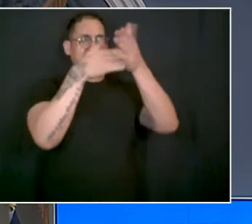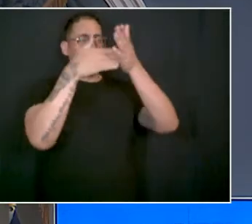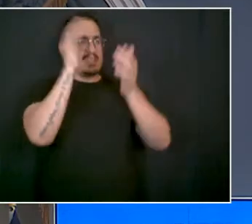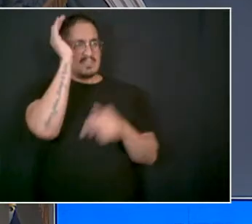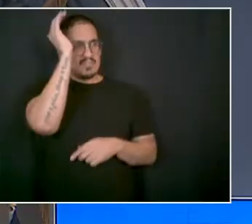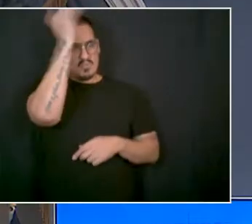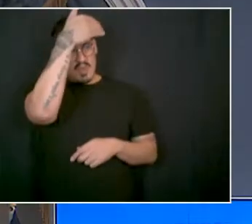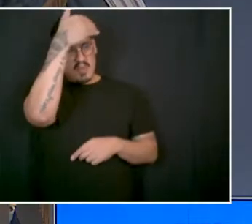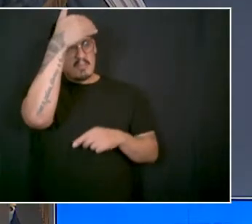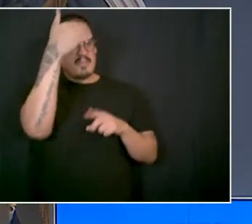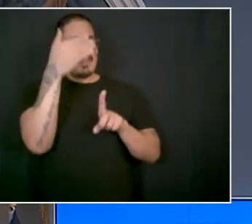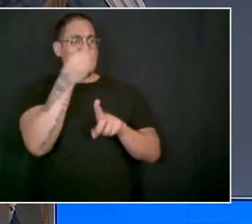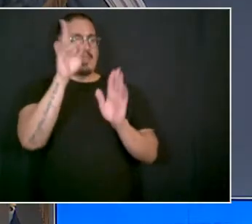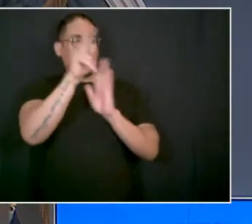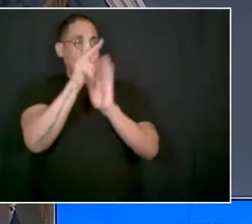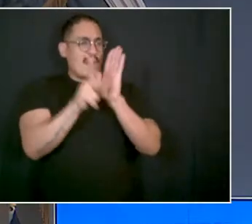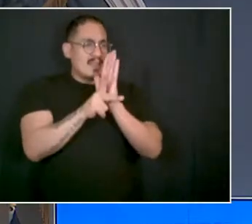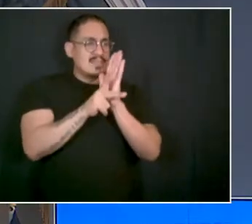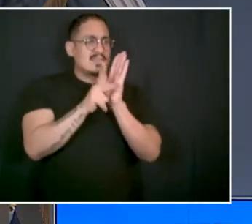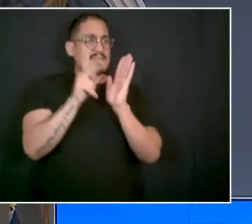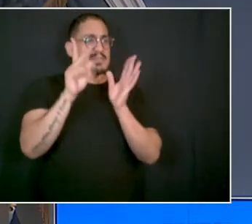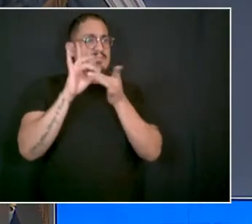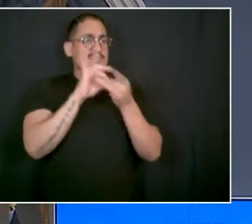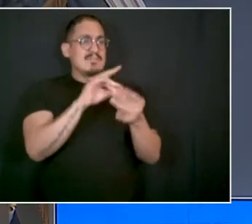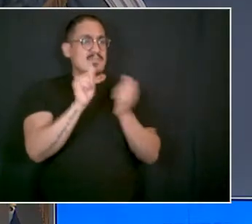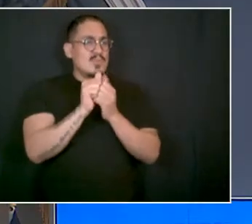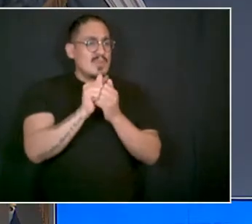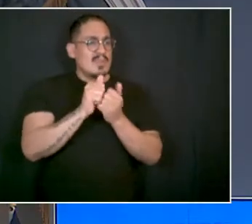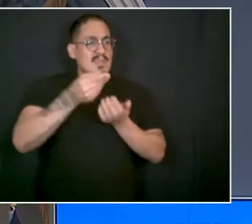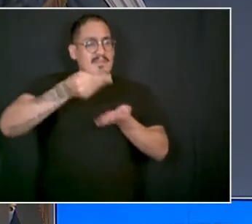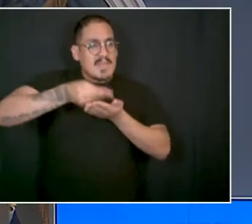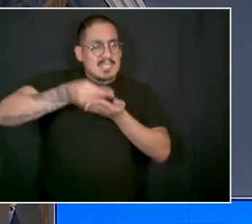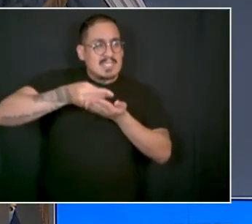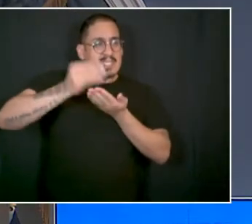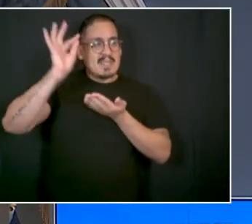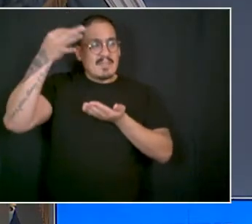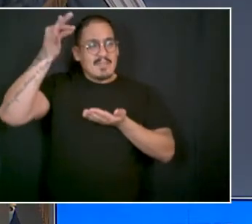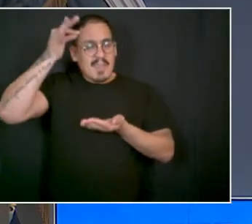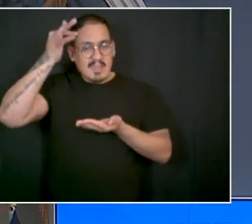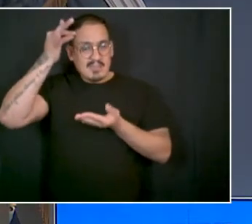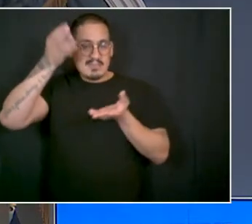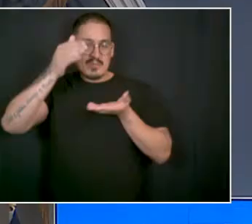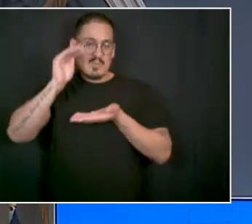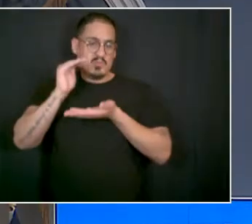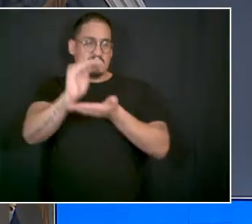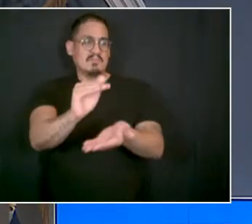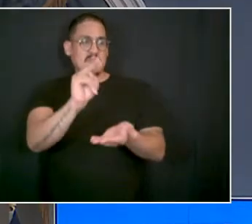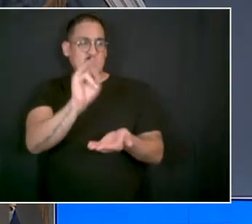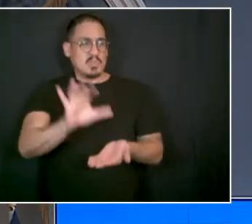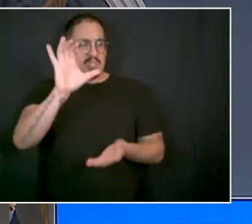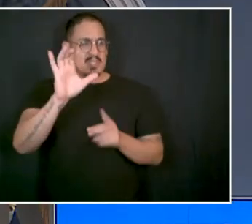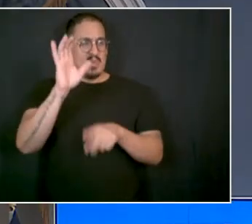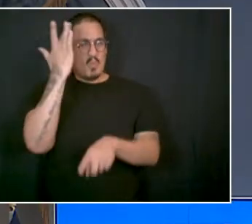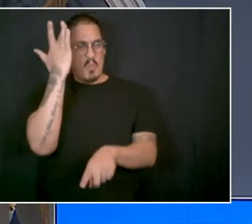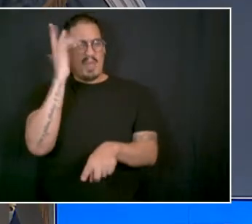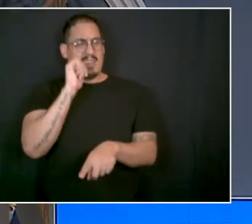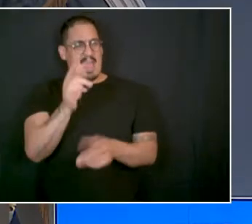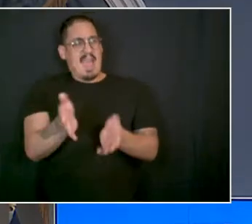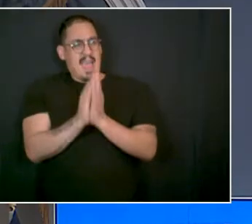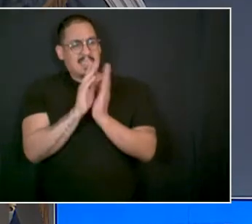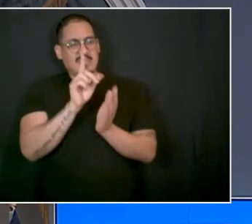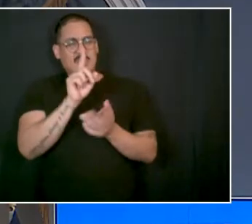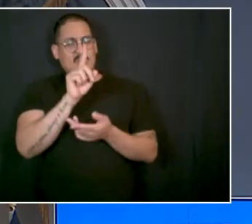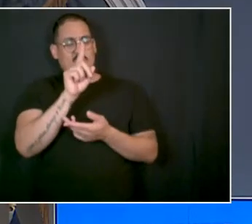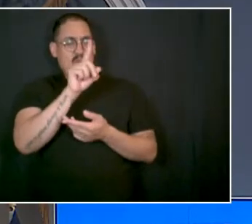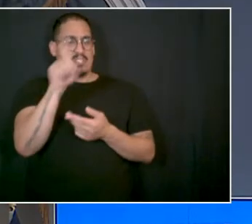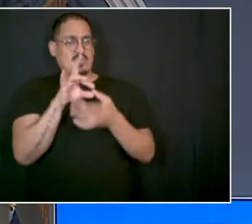funds when it comes to the city policies? He's well versed in that. Why not task him with that as a major thing, especially because we're going into the budget season right